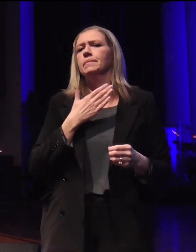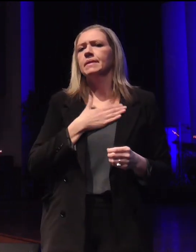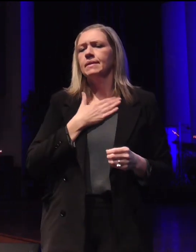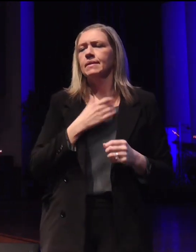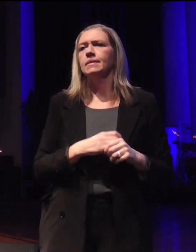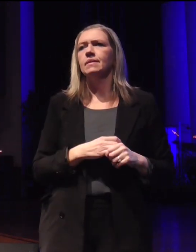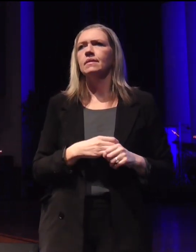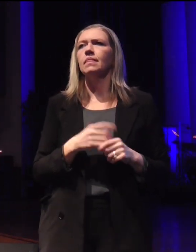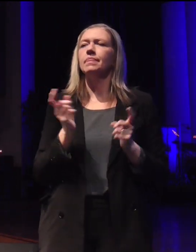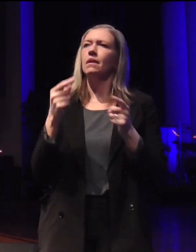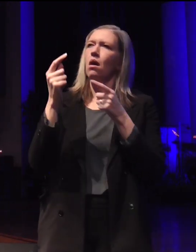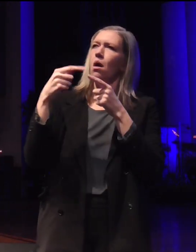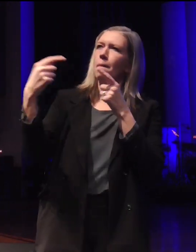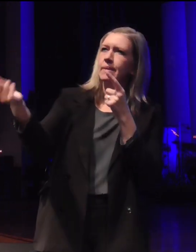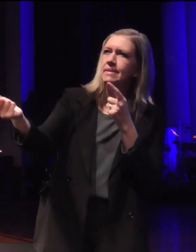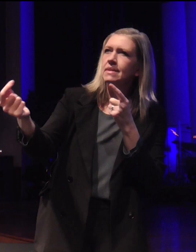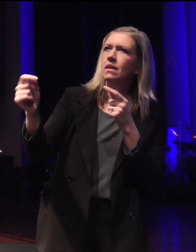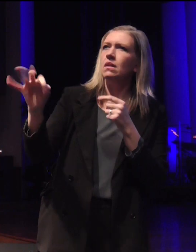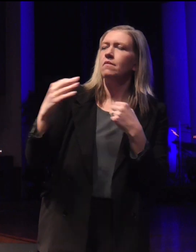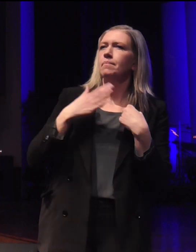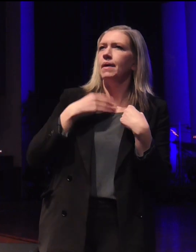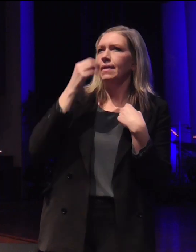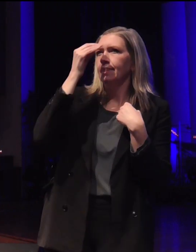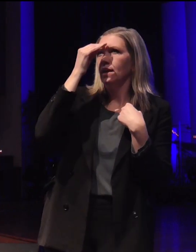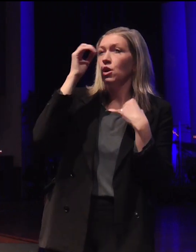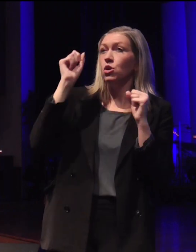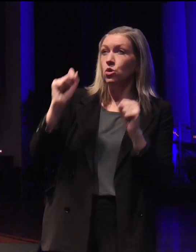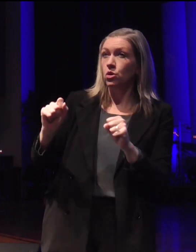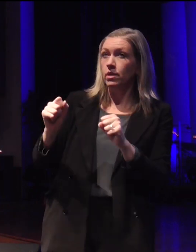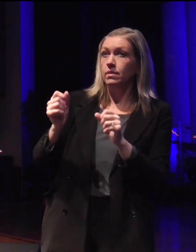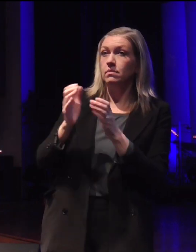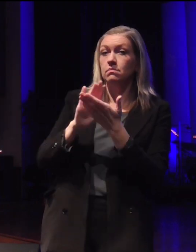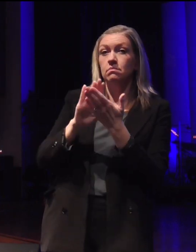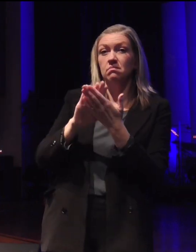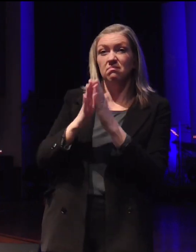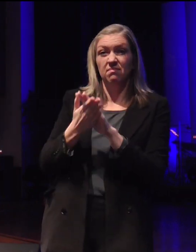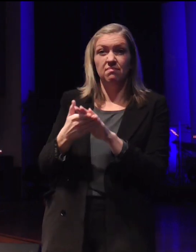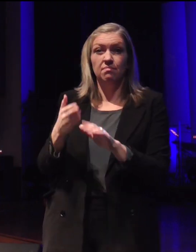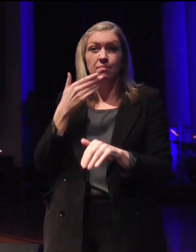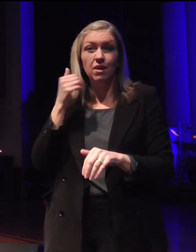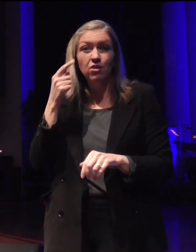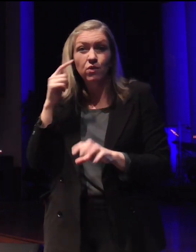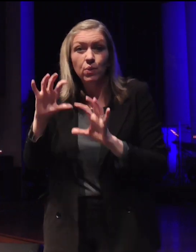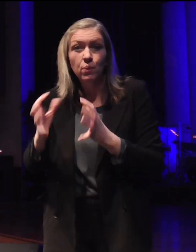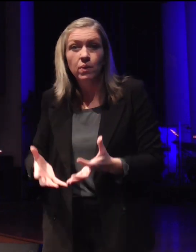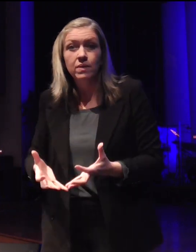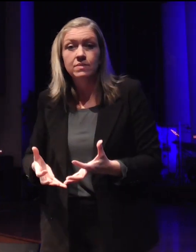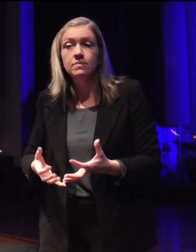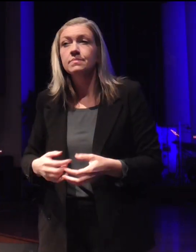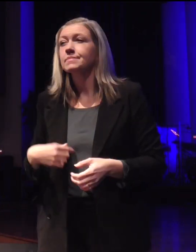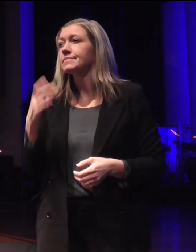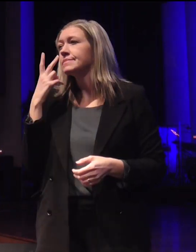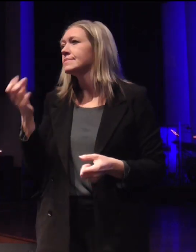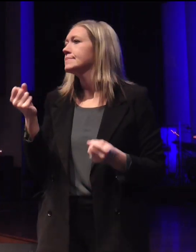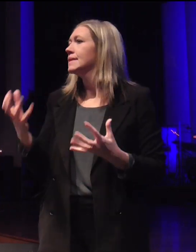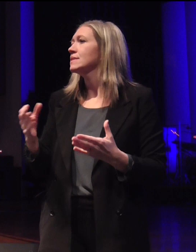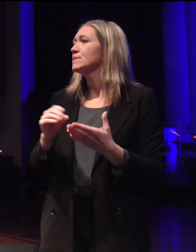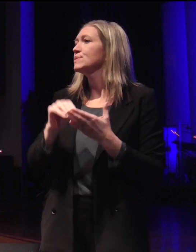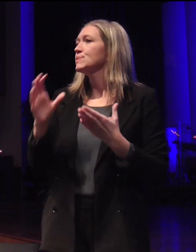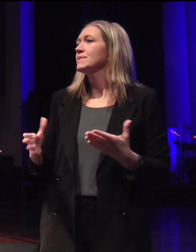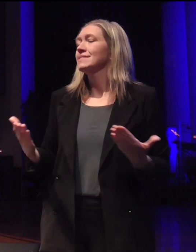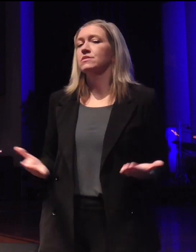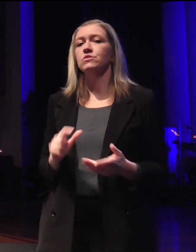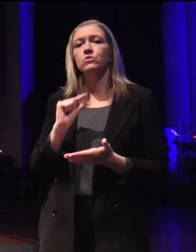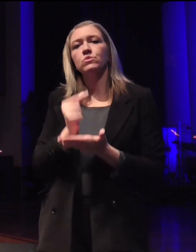opposite of what I think be better for me, for the world? I see a lot of students here today who graduated from